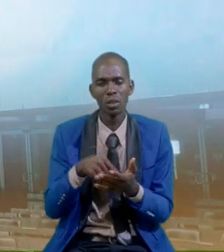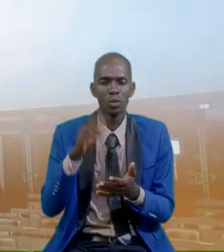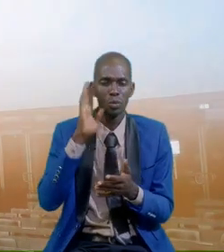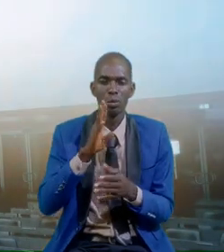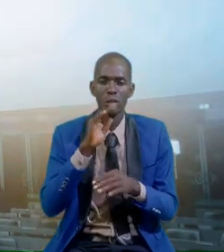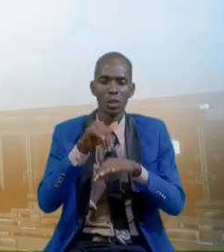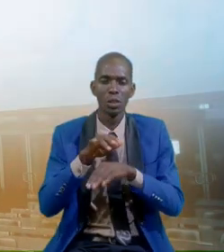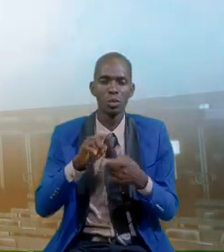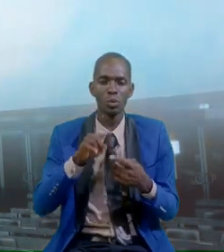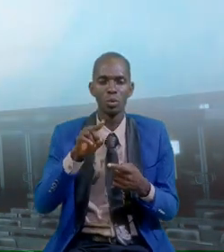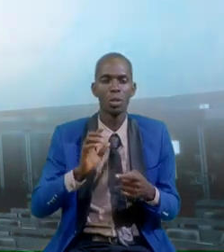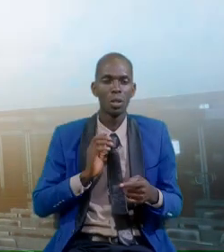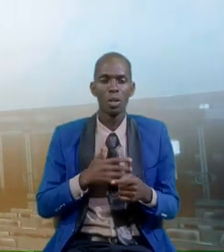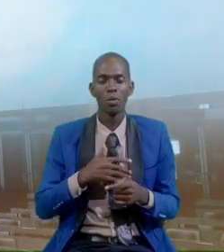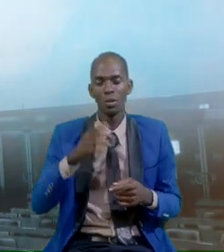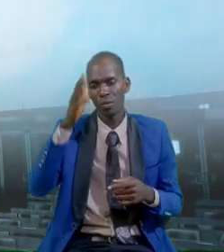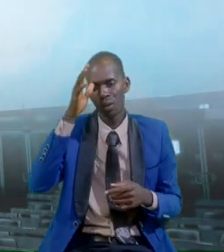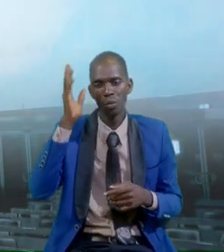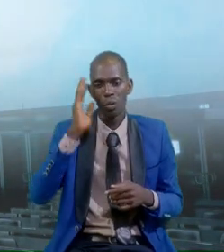you join this special banquet.